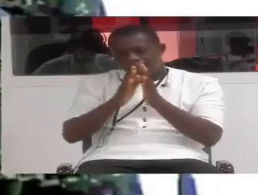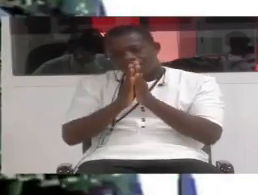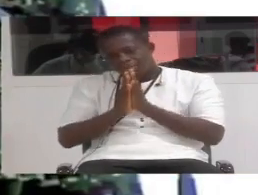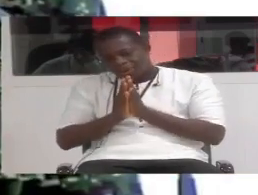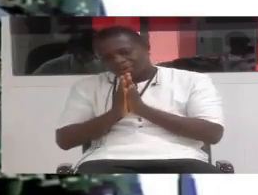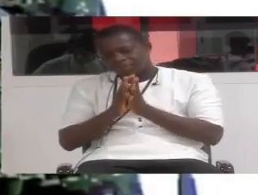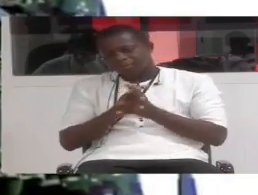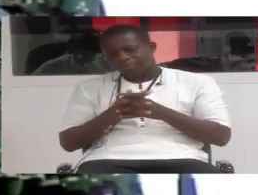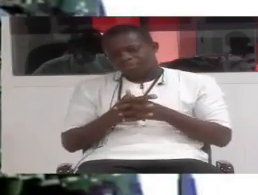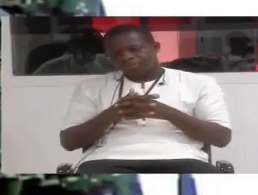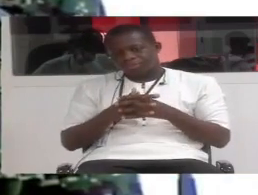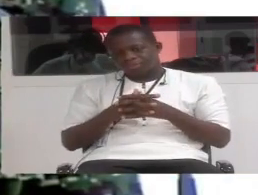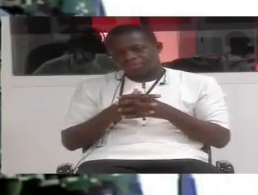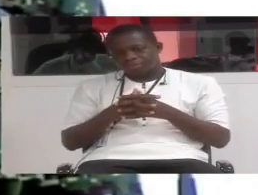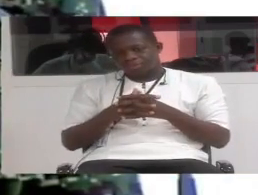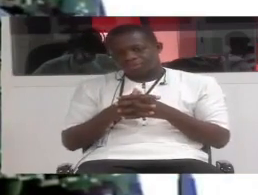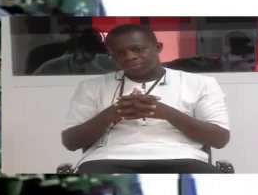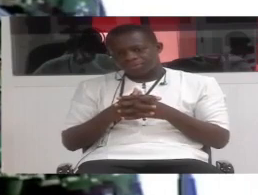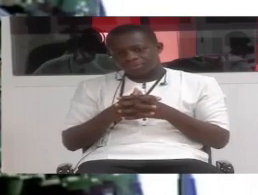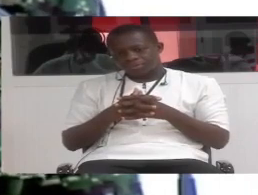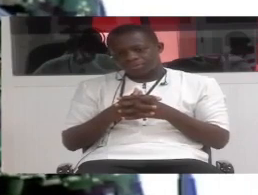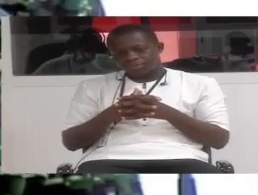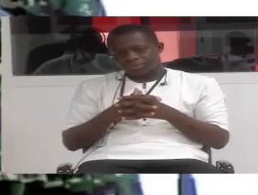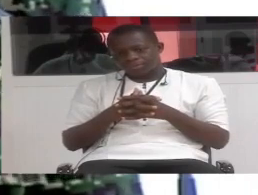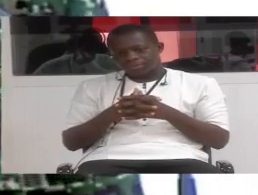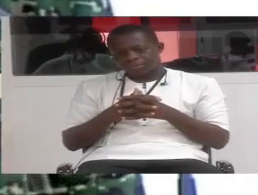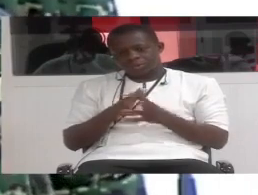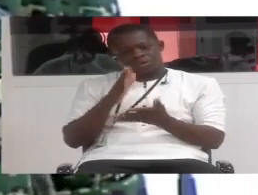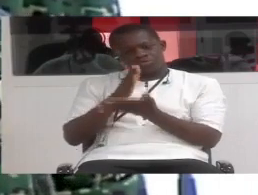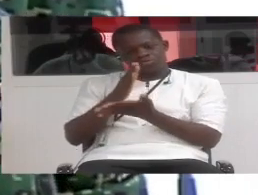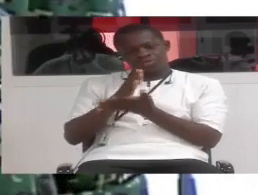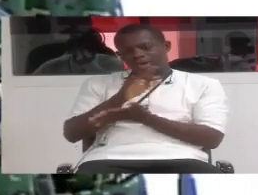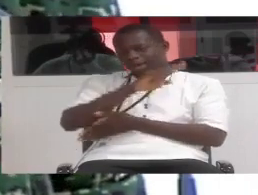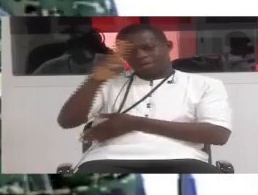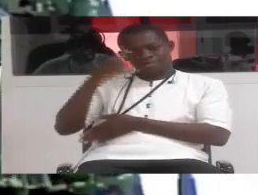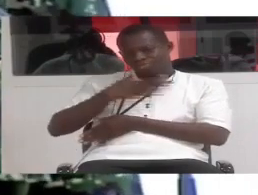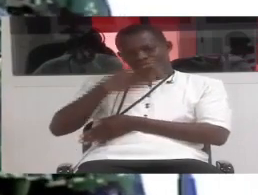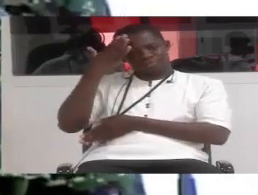wala ñoom ñe ñu mëna julli ba lañ leen di reey? Ah wax de nga yalla loolu yegumako.